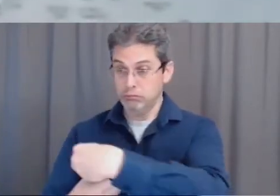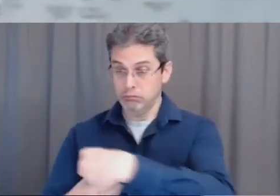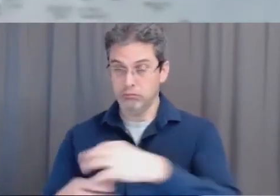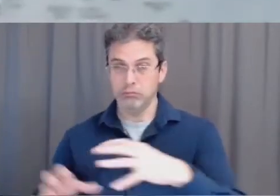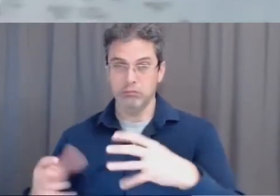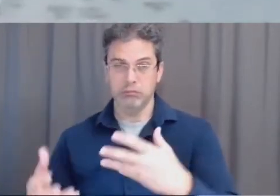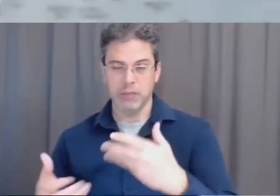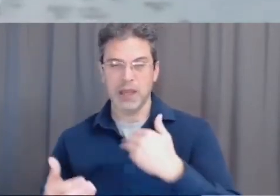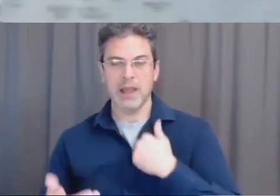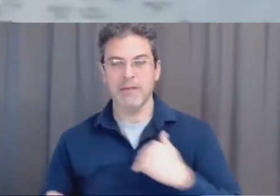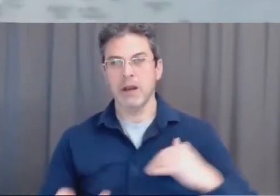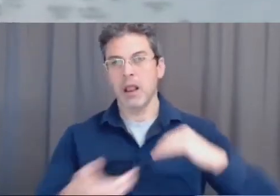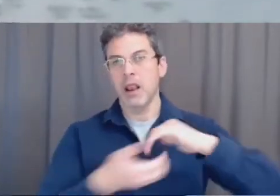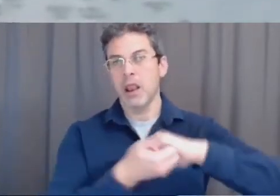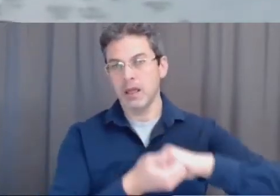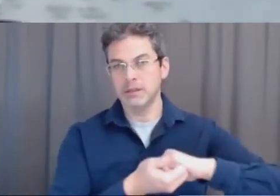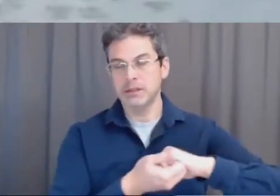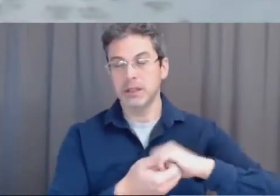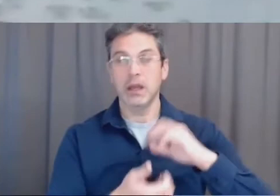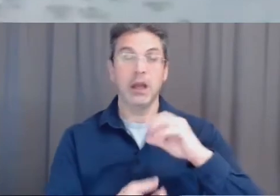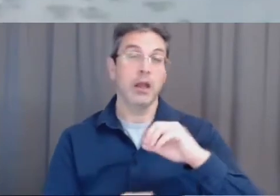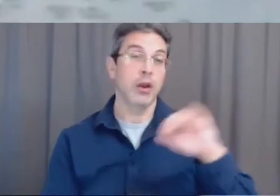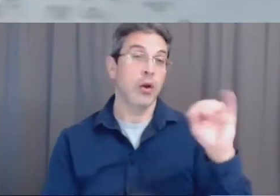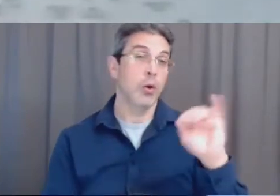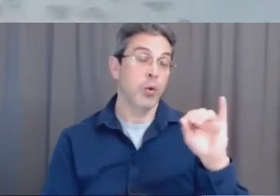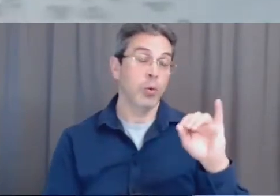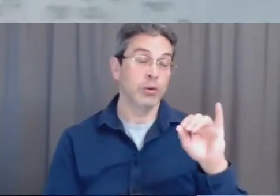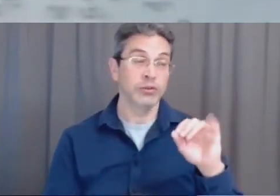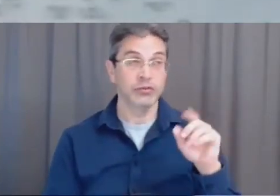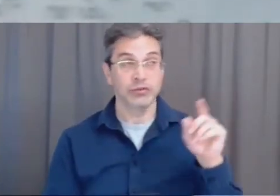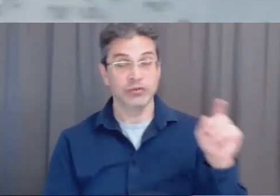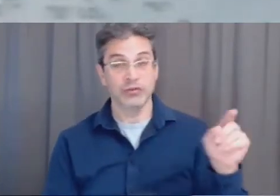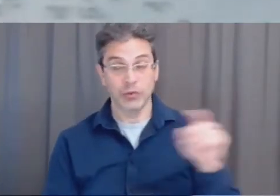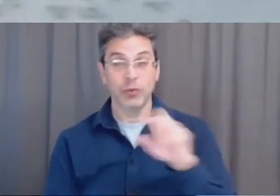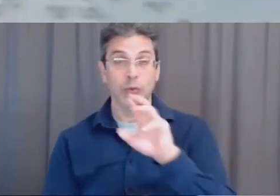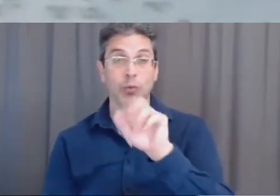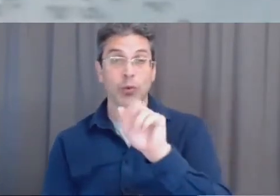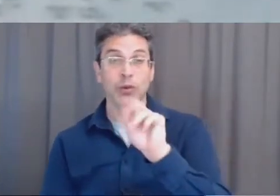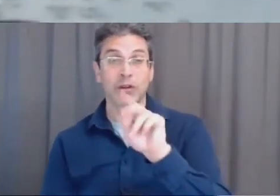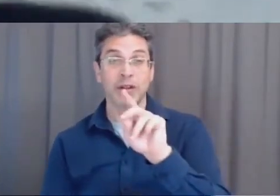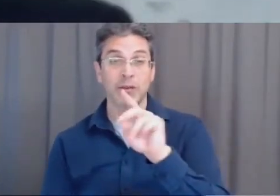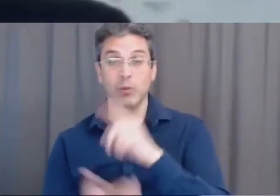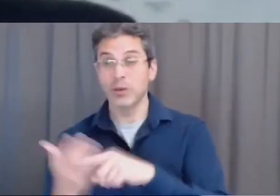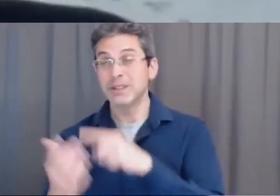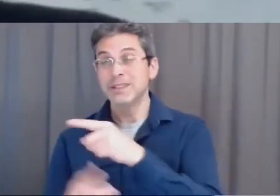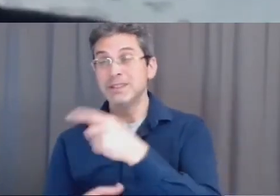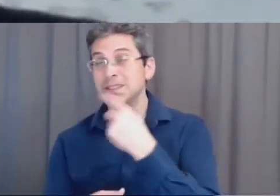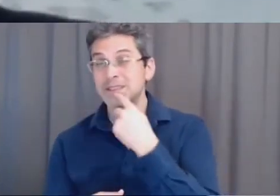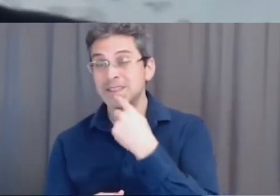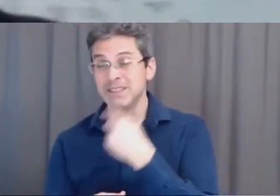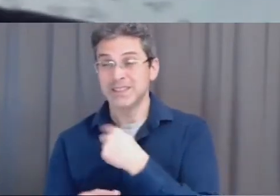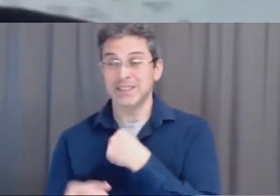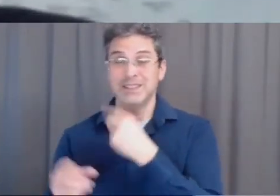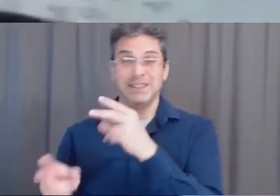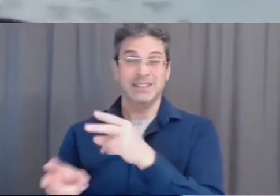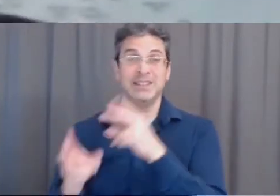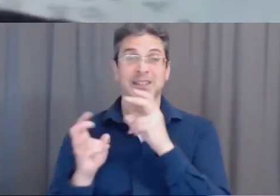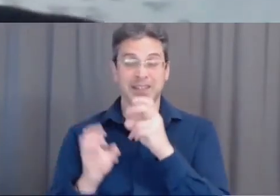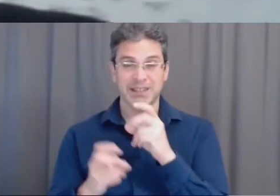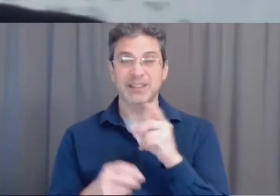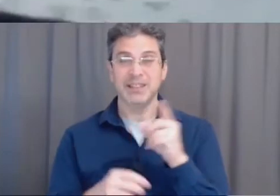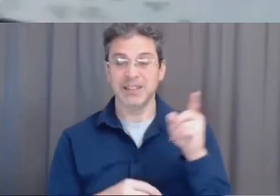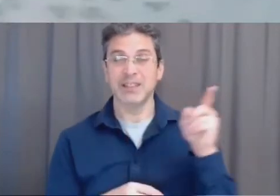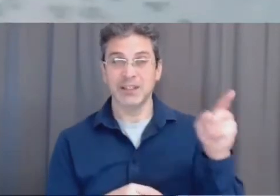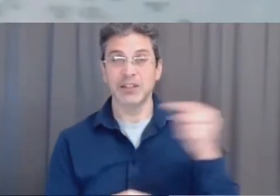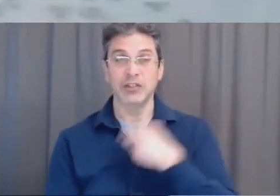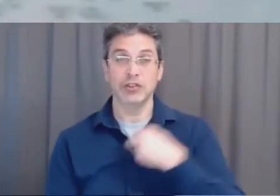common position. And lastly, China, to paraphrase Roland from his initial remarks, China will become the enemy we